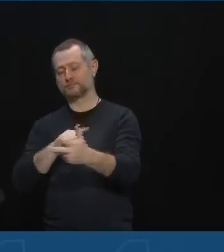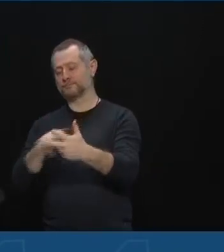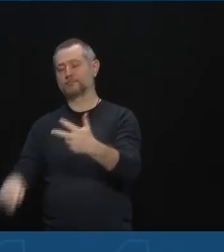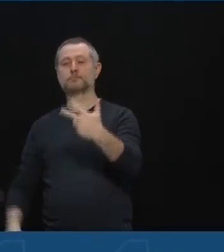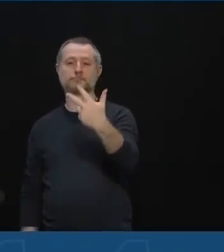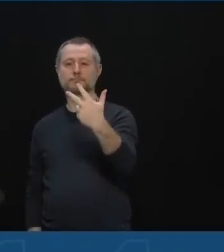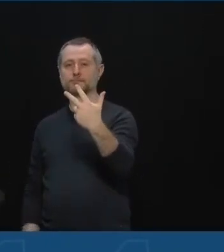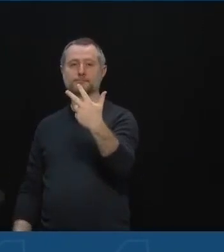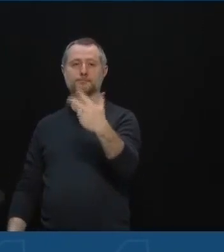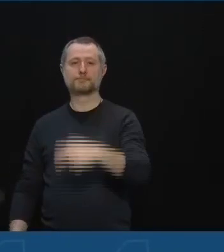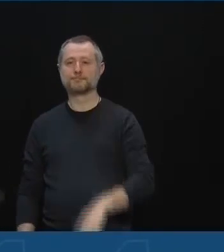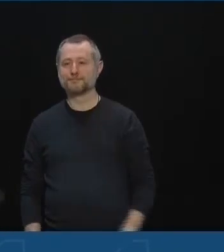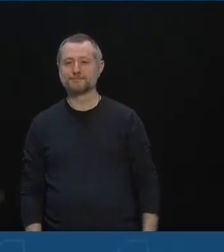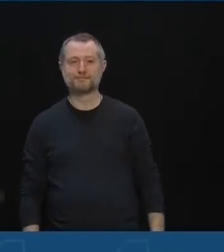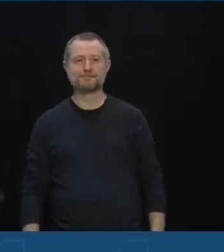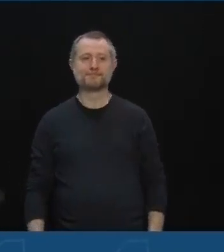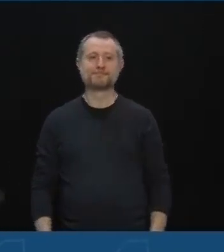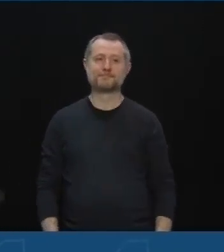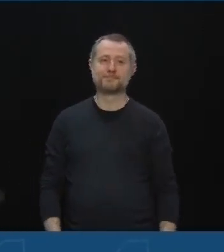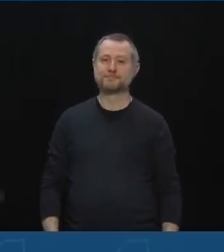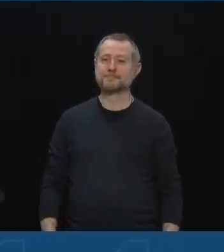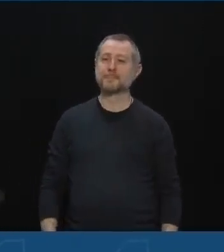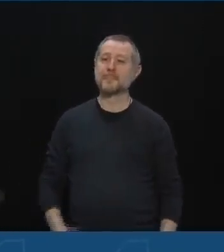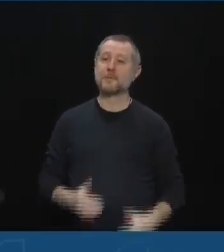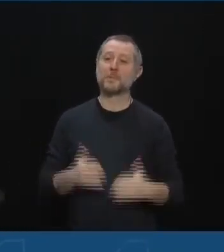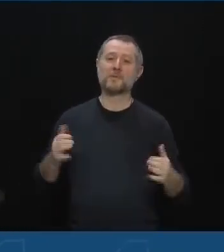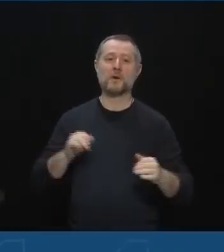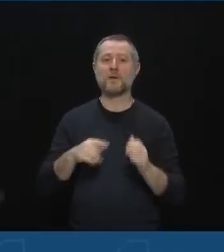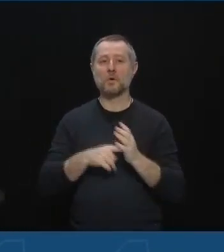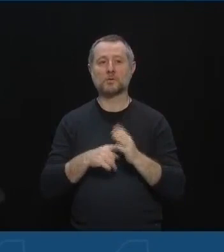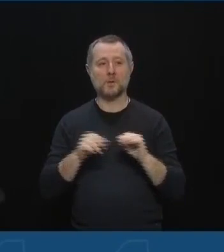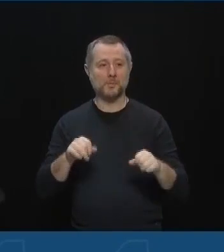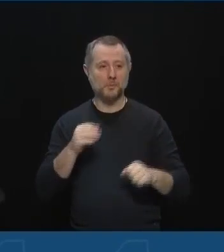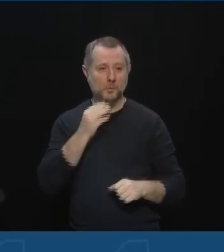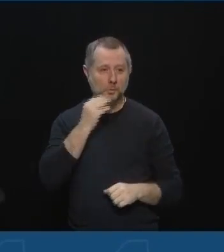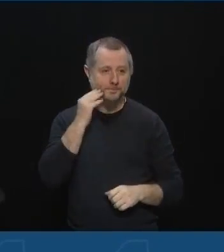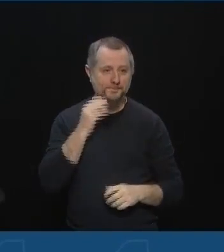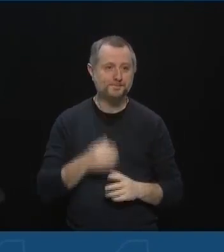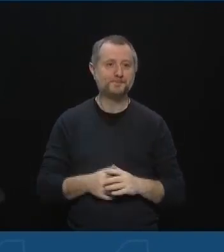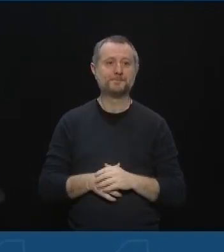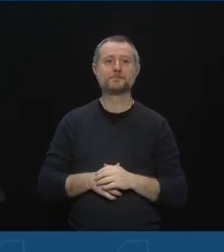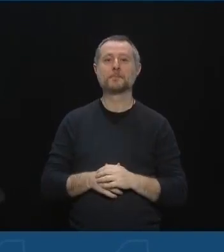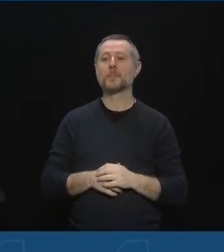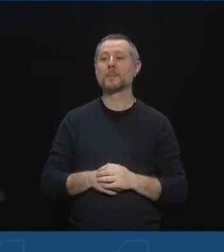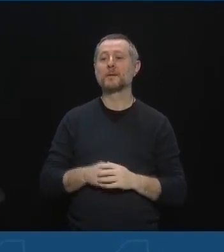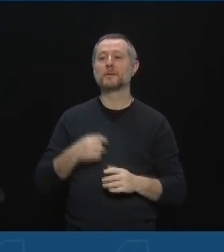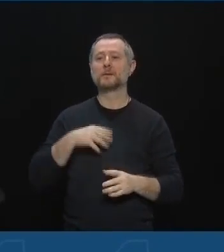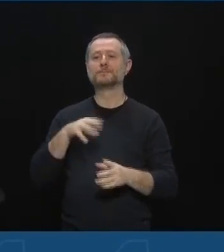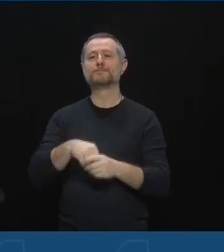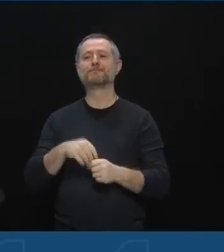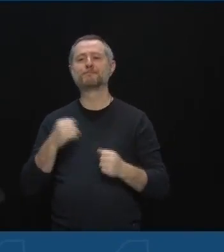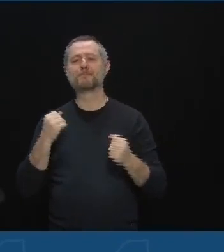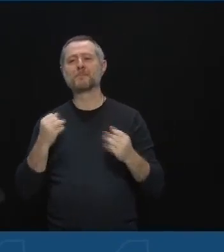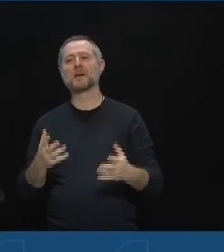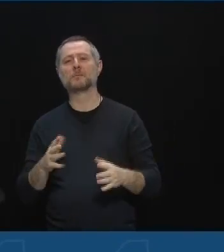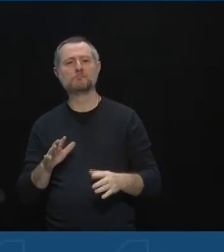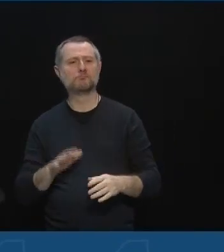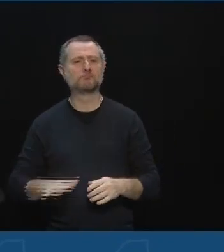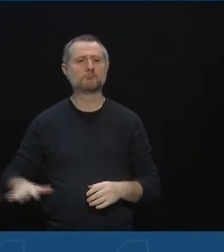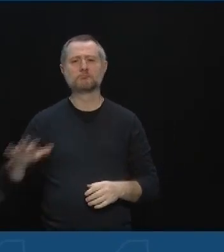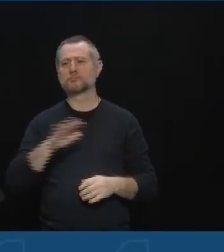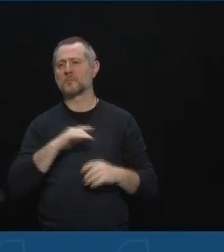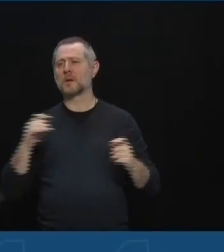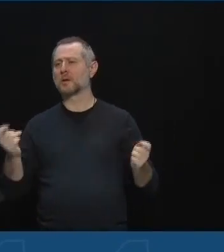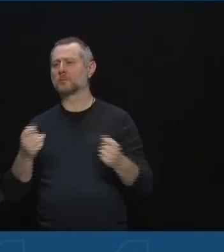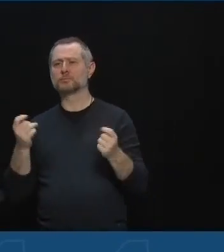So there you go. Affordable homes, as you mentioned, I've cut more ribbons and done more groundbreakings in the Finger Lakes area than anywhere else in the state.